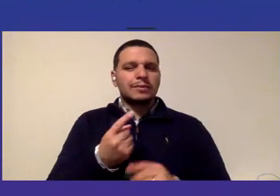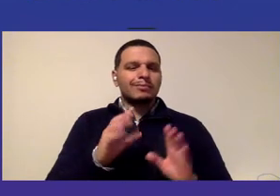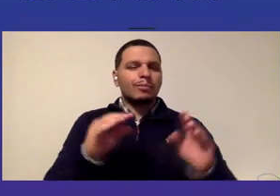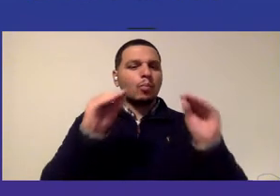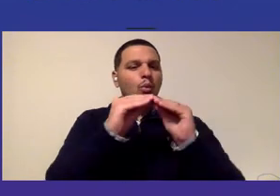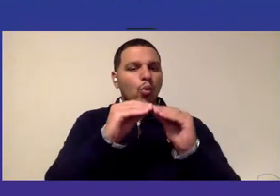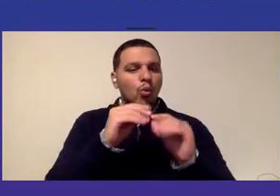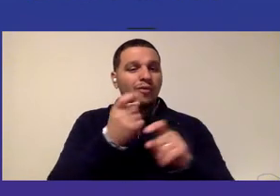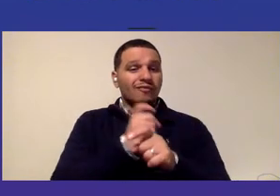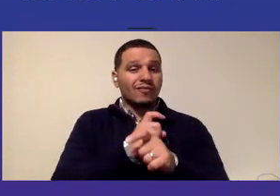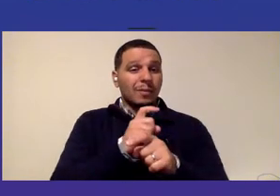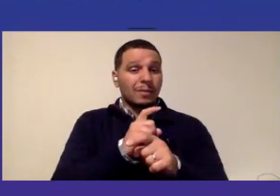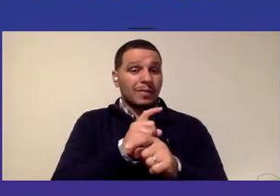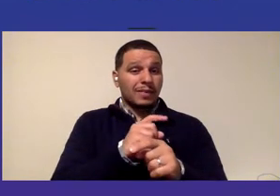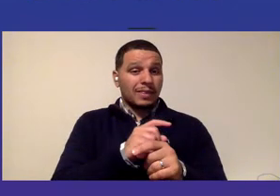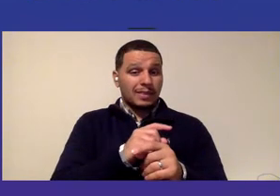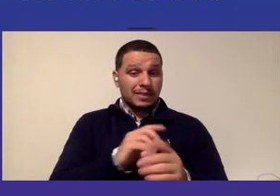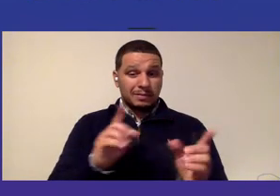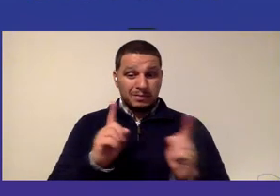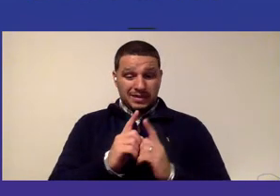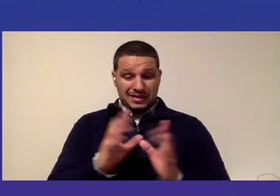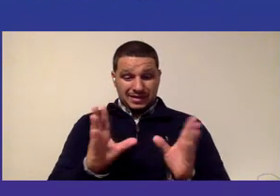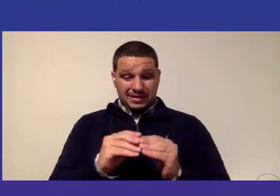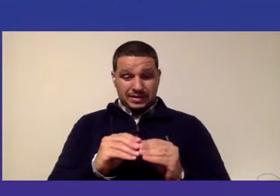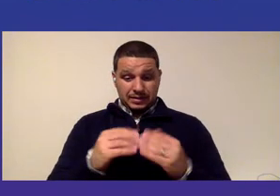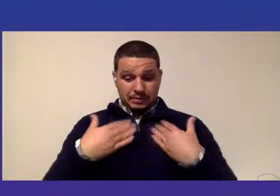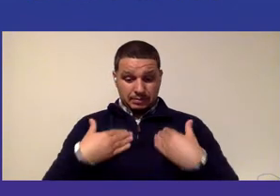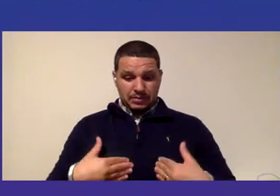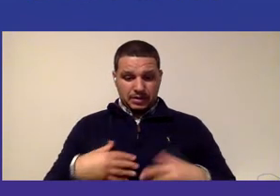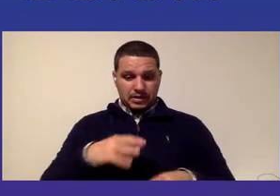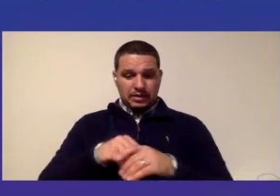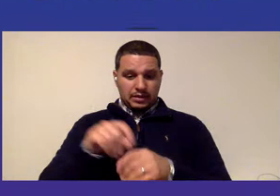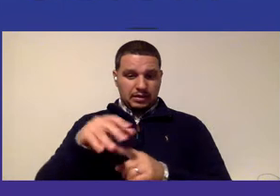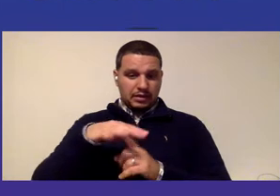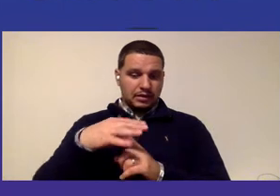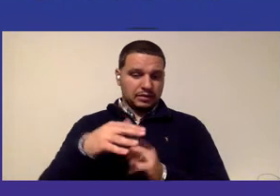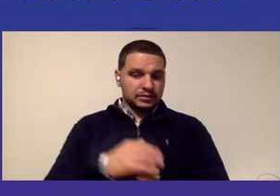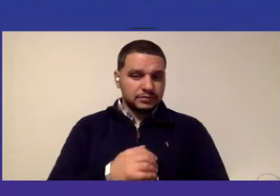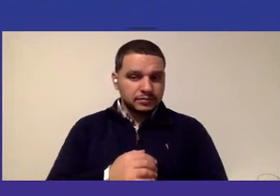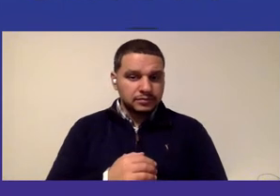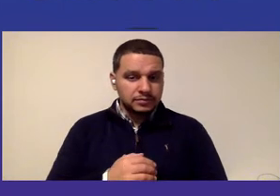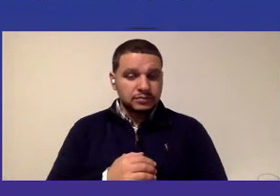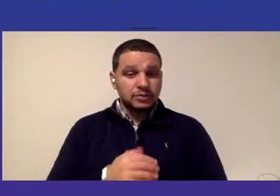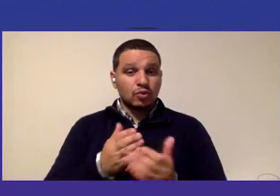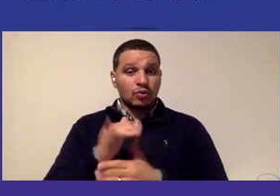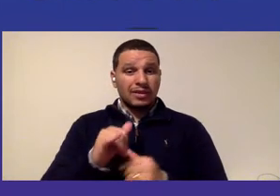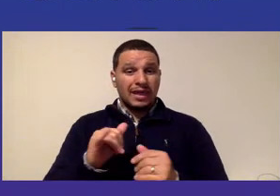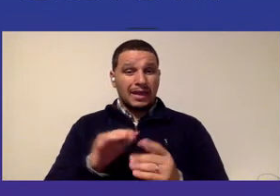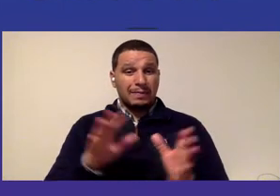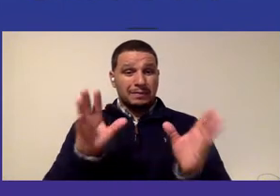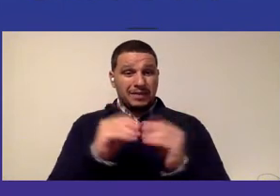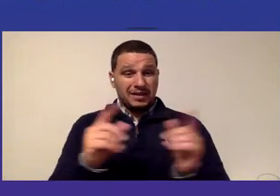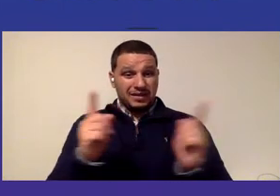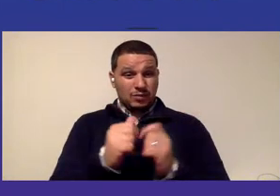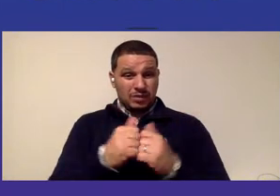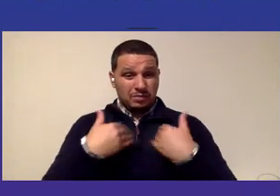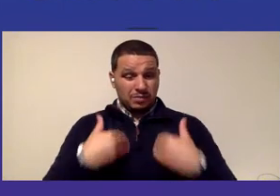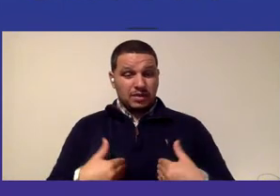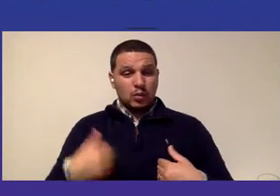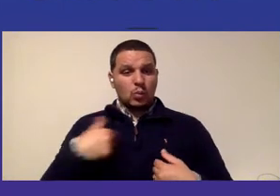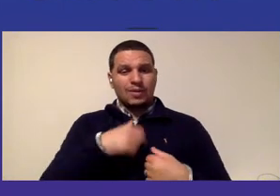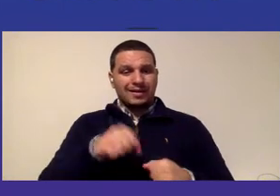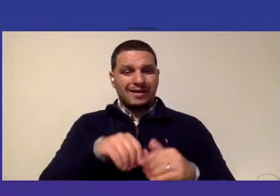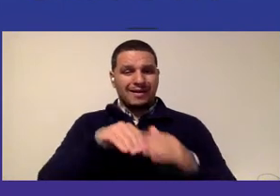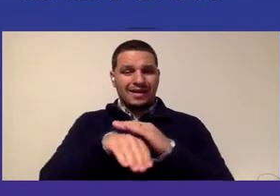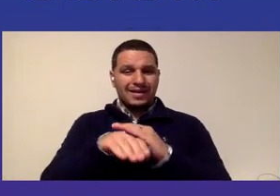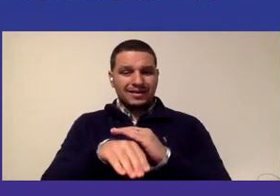the meeting of bodies in their context. And through this meeting of bodies, we can access the sense